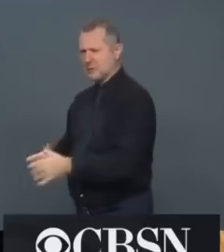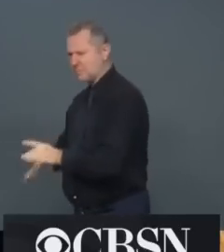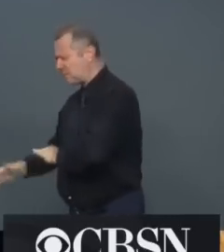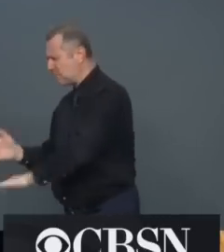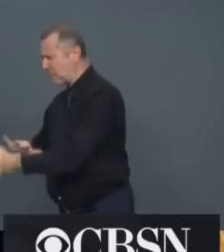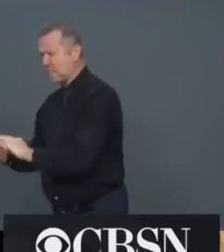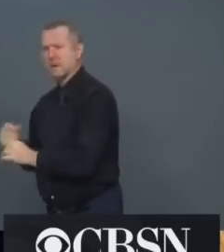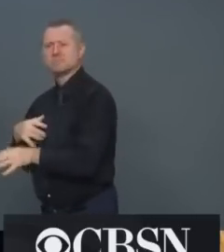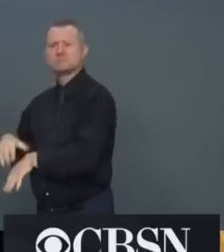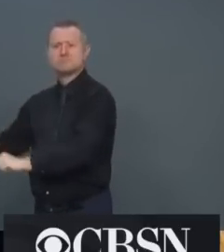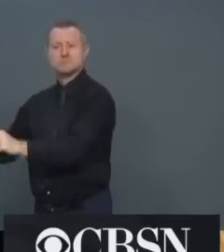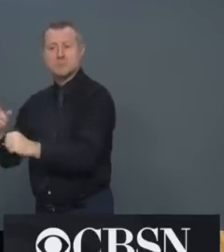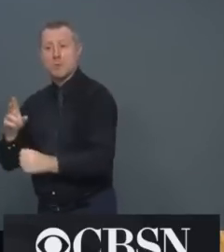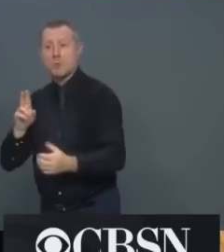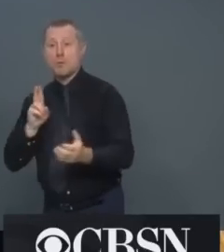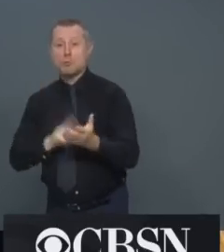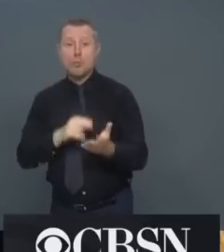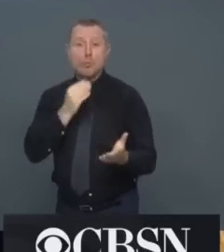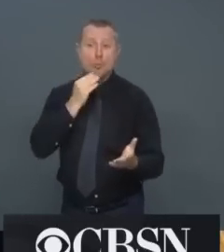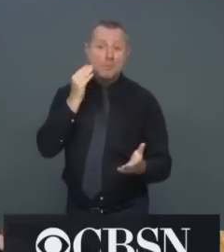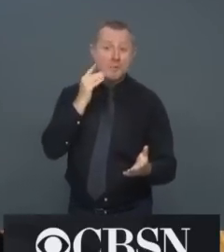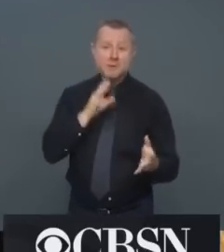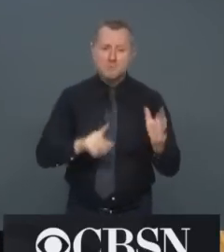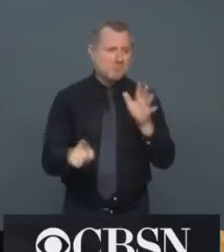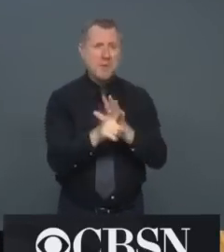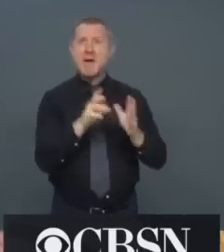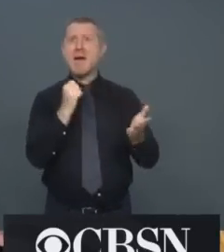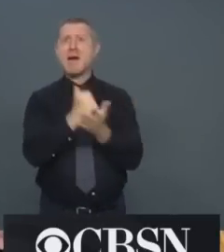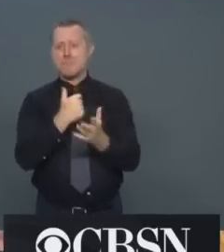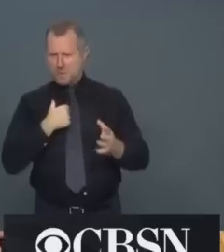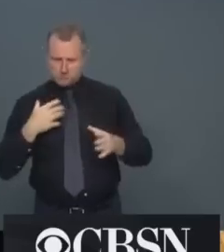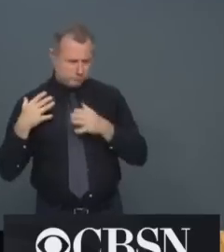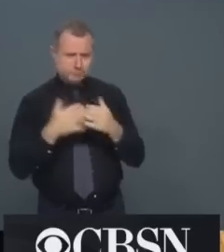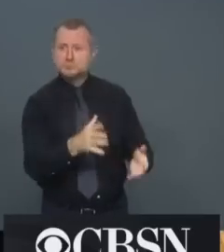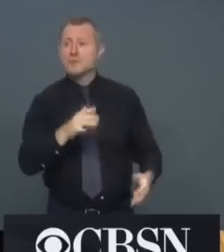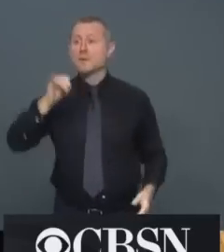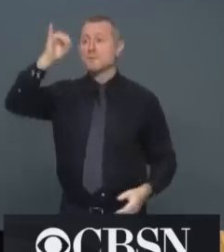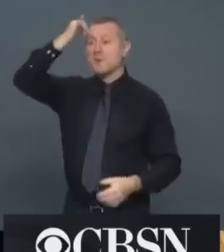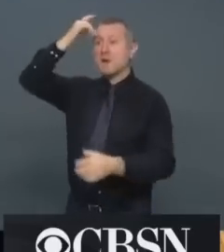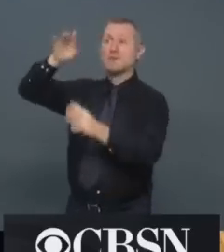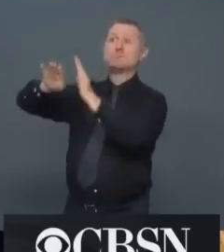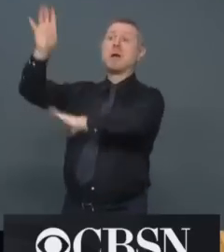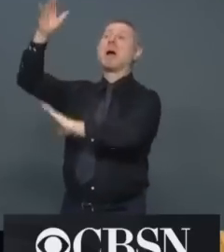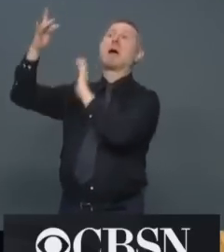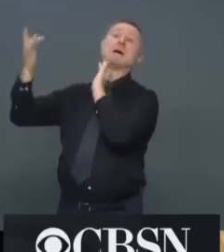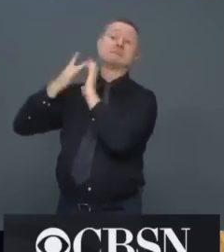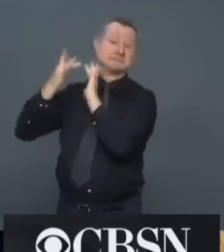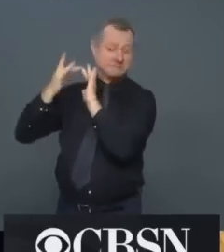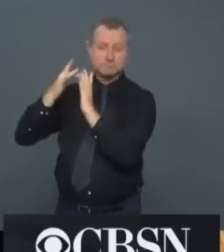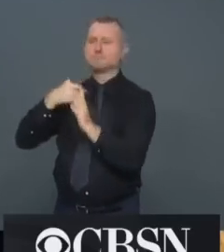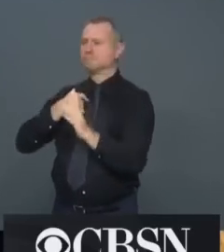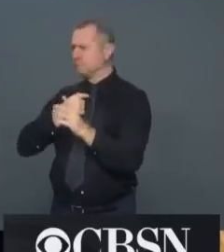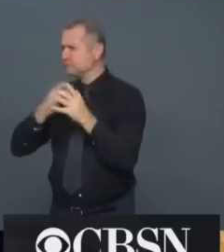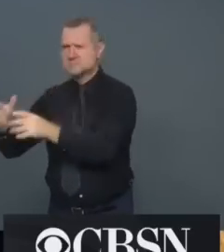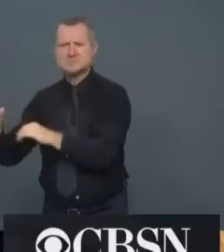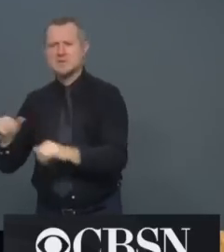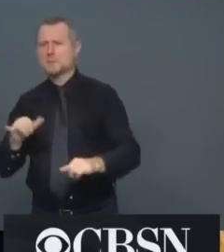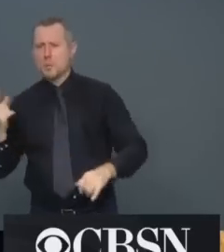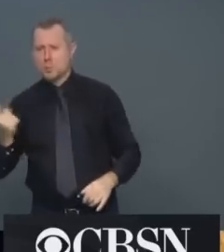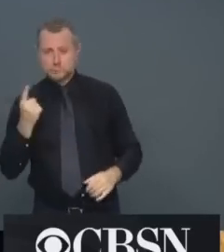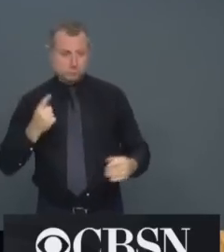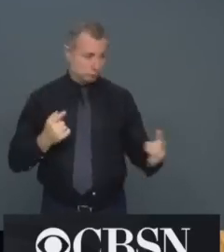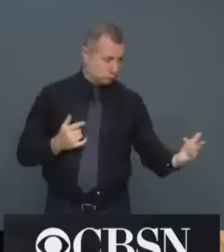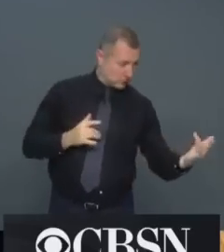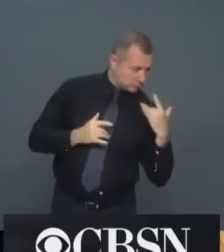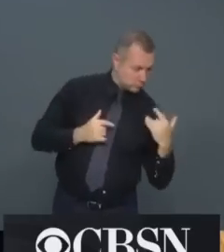and we deploy rapid testing. Same thing in Buffalo. When Buffalo had a spike up, they reached out. And so we do work on an ongoing basis. If that is something that the city